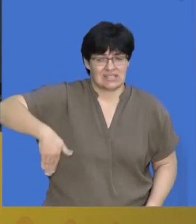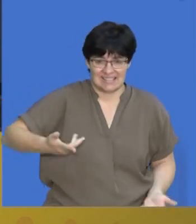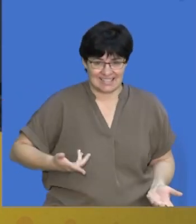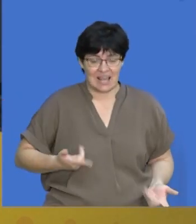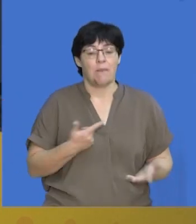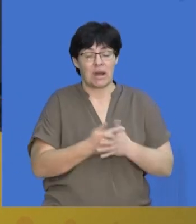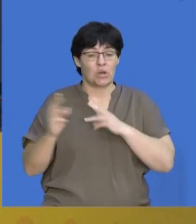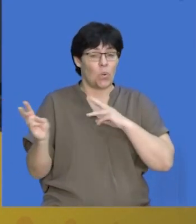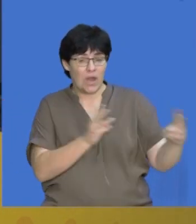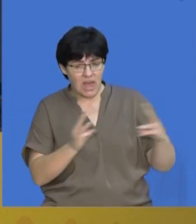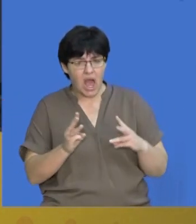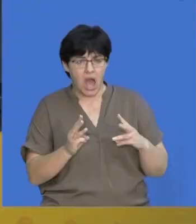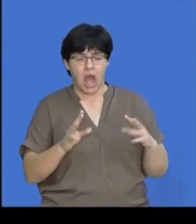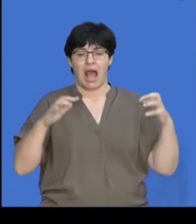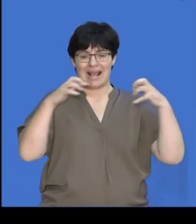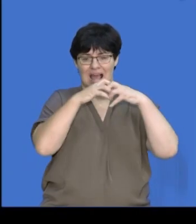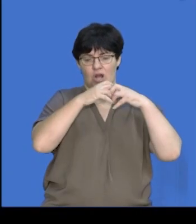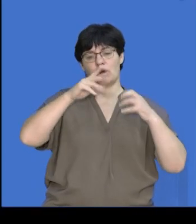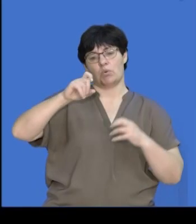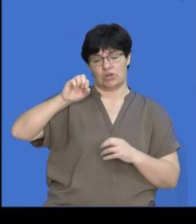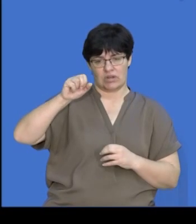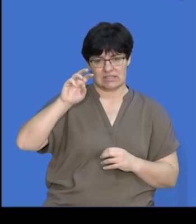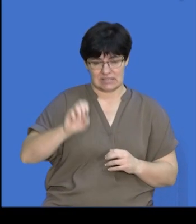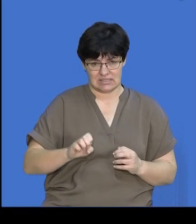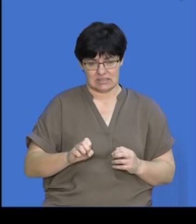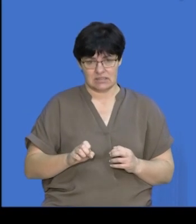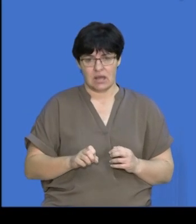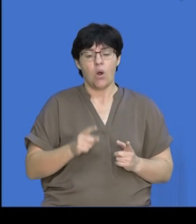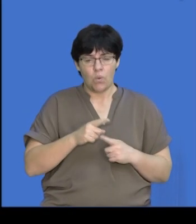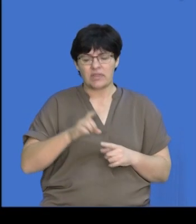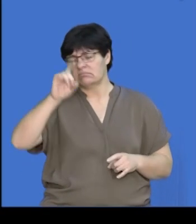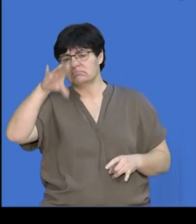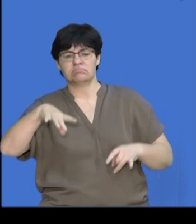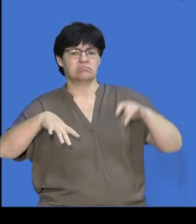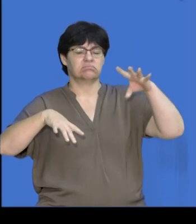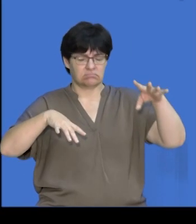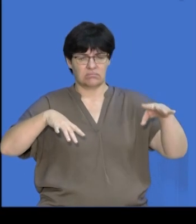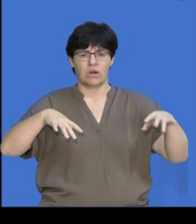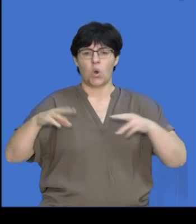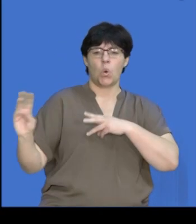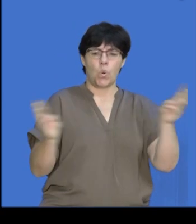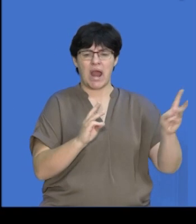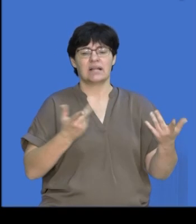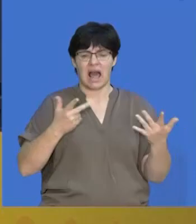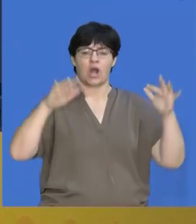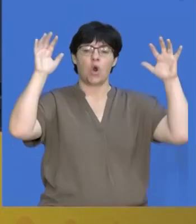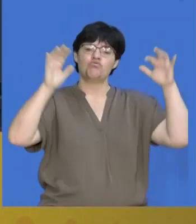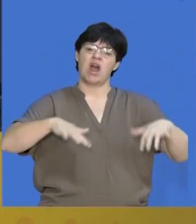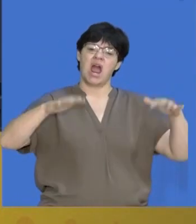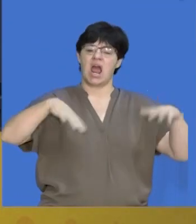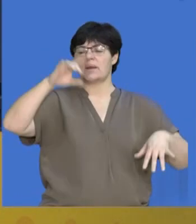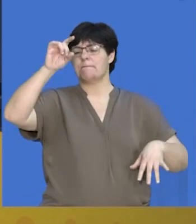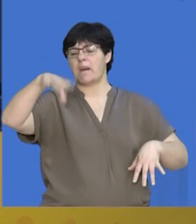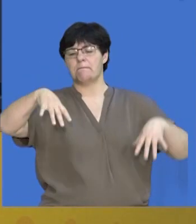weather? Moderate clouds with isolated winds and drizzle. Not your torrential rainfall,